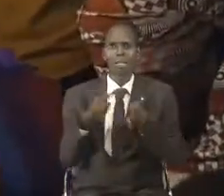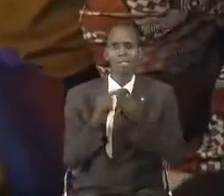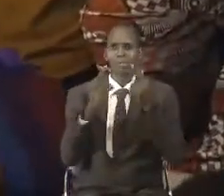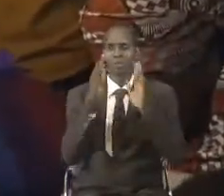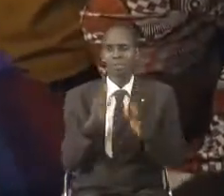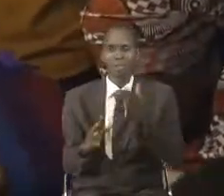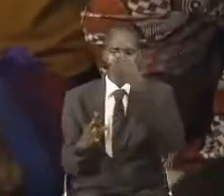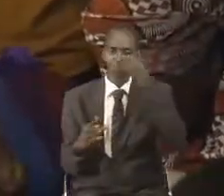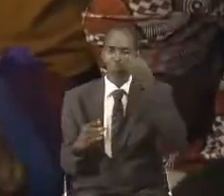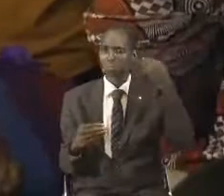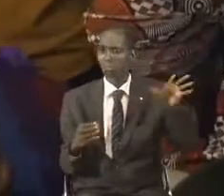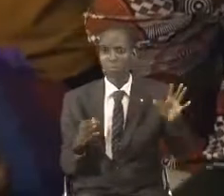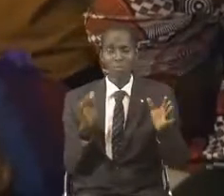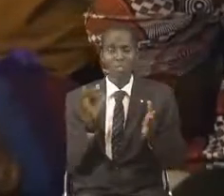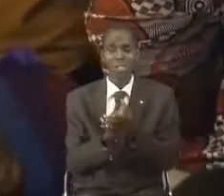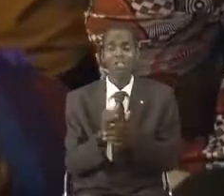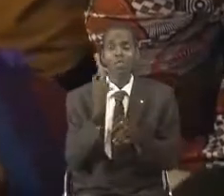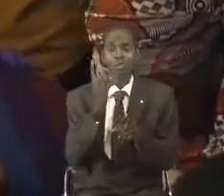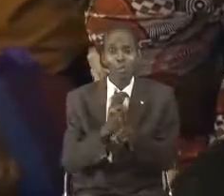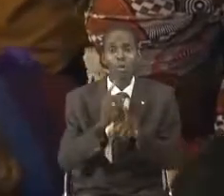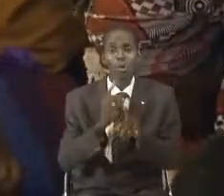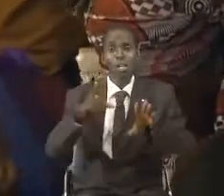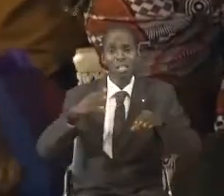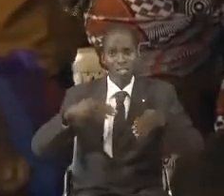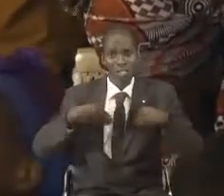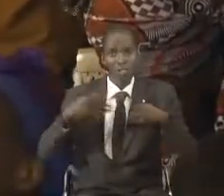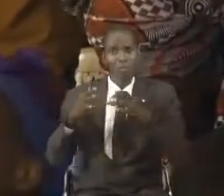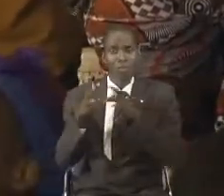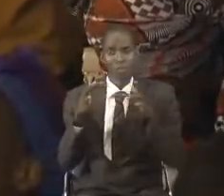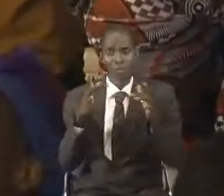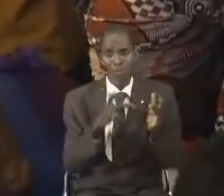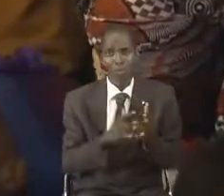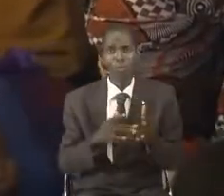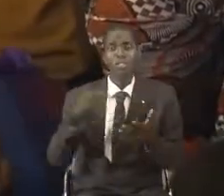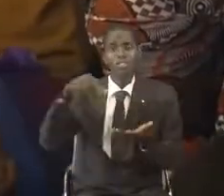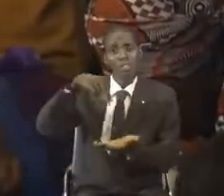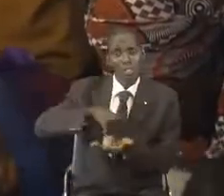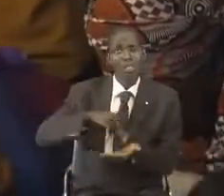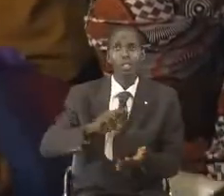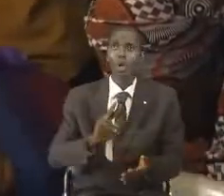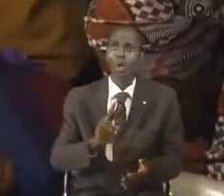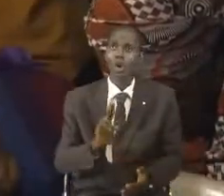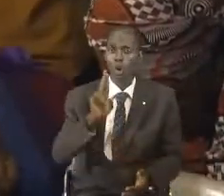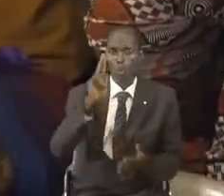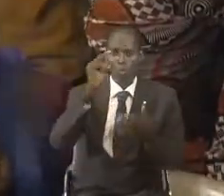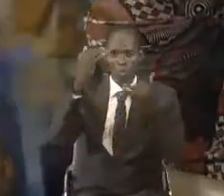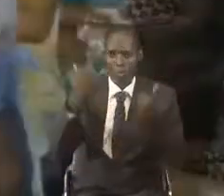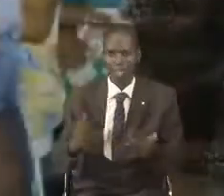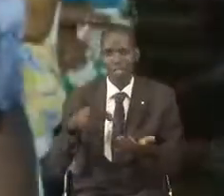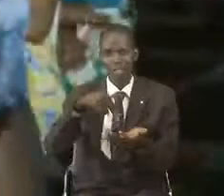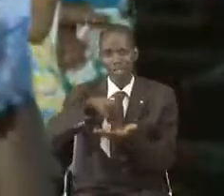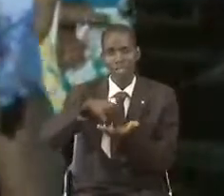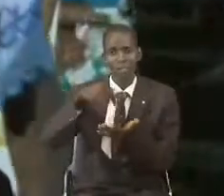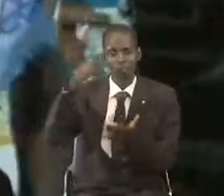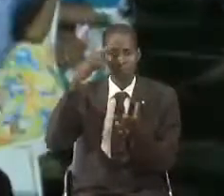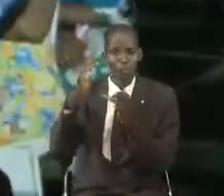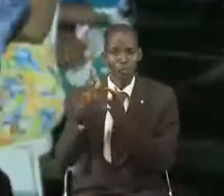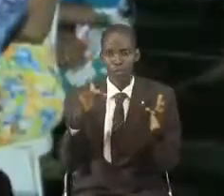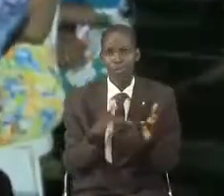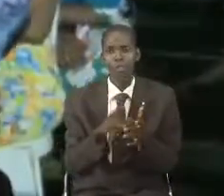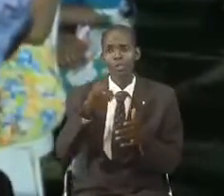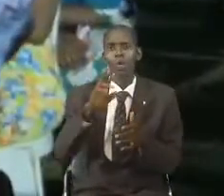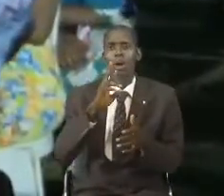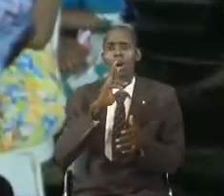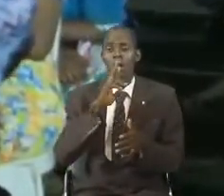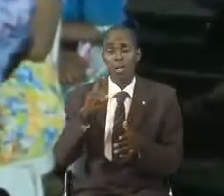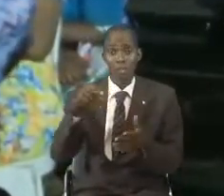of God to be brought unto you right now. Stand up. Stand up wherever you are. You stand up. Stand up for